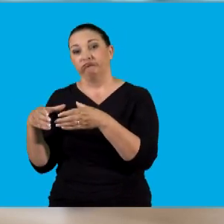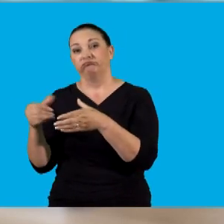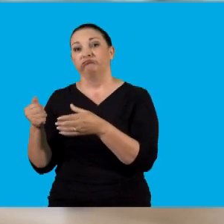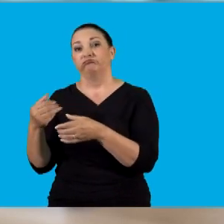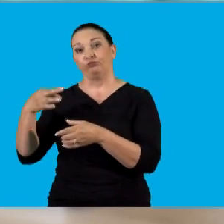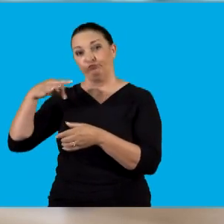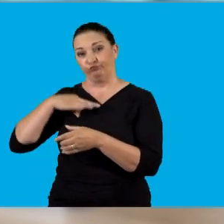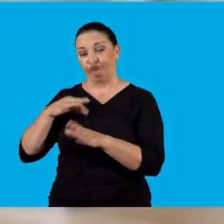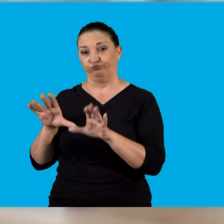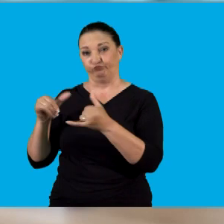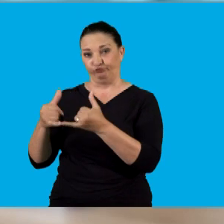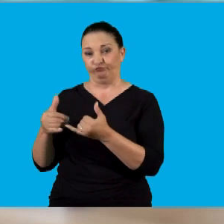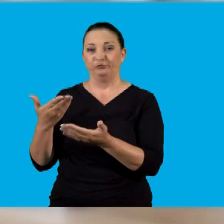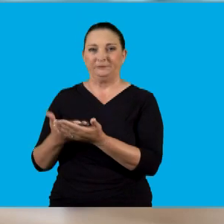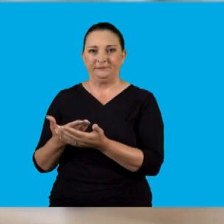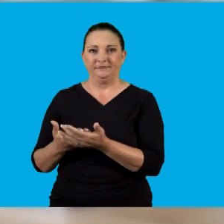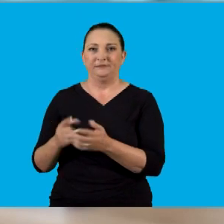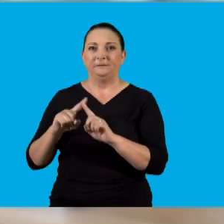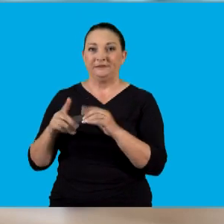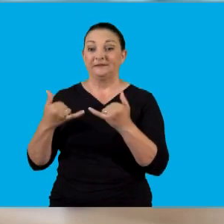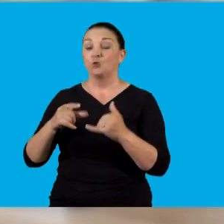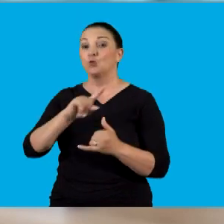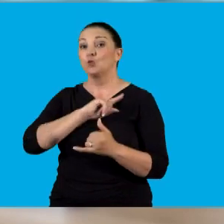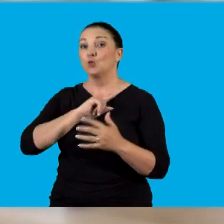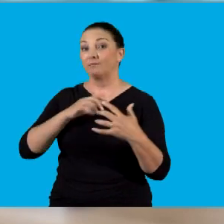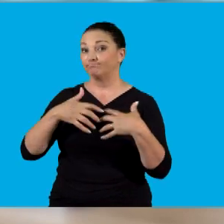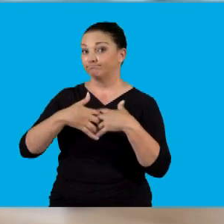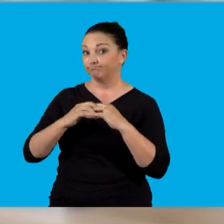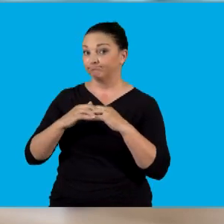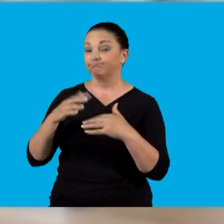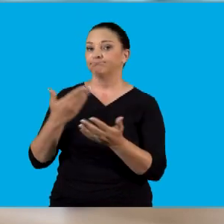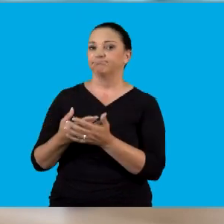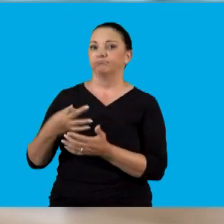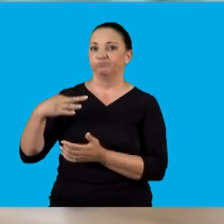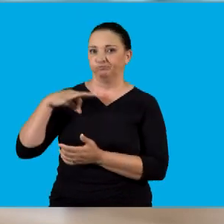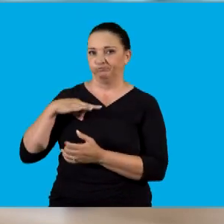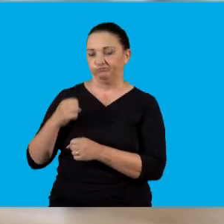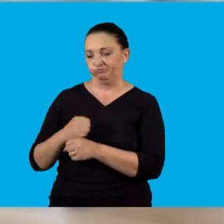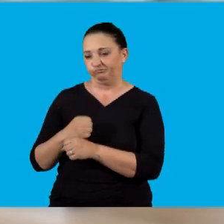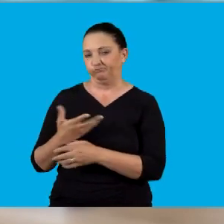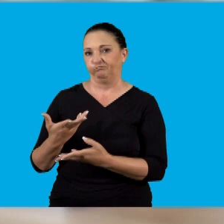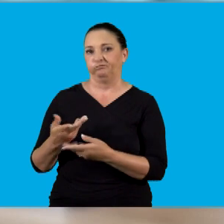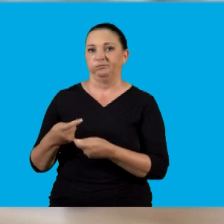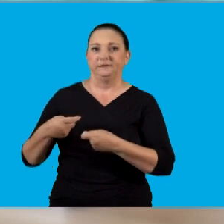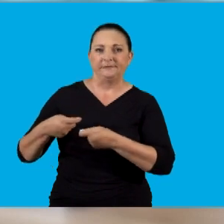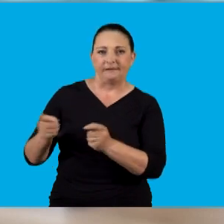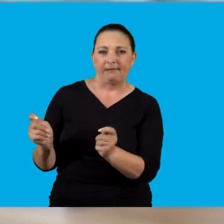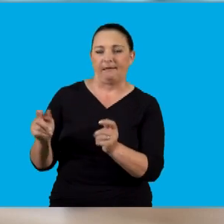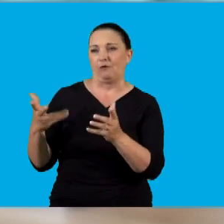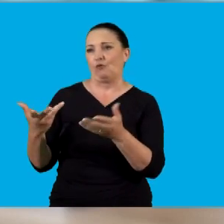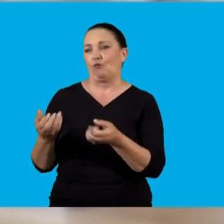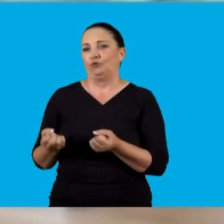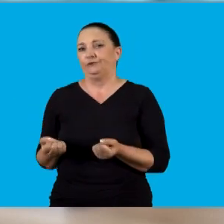close corporations or profit companies. These individuals started these businesses with the main aim of making a